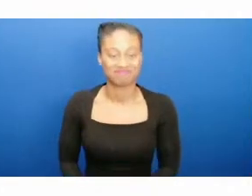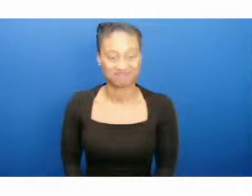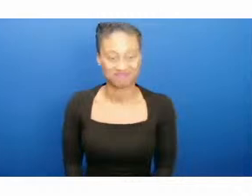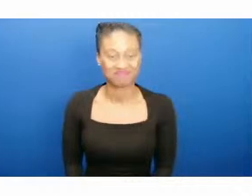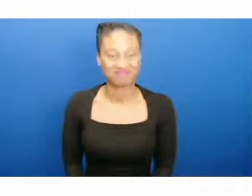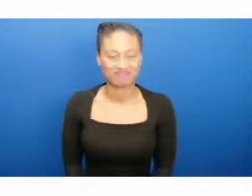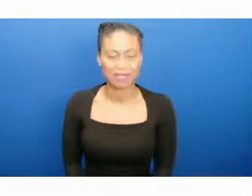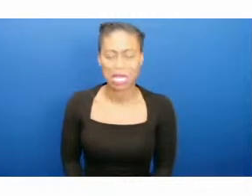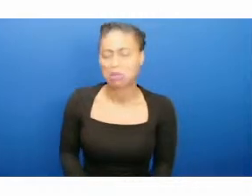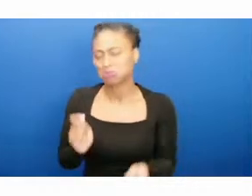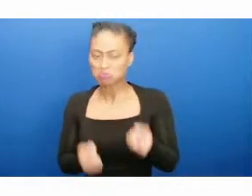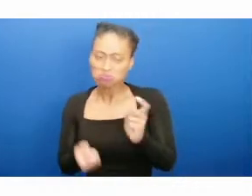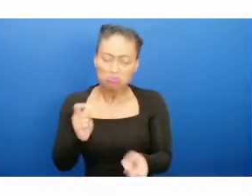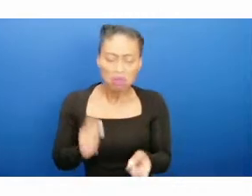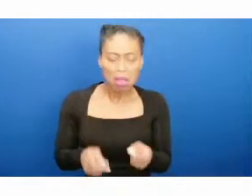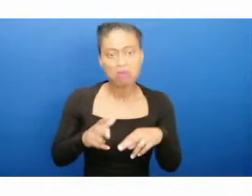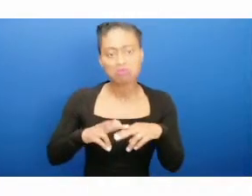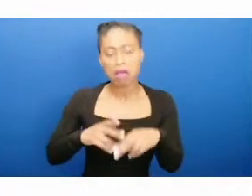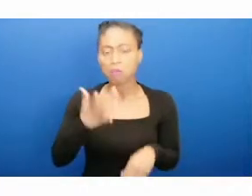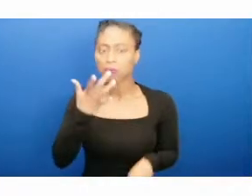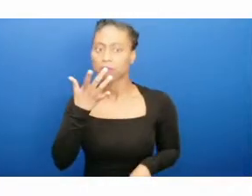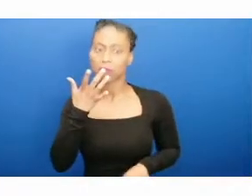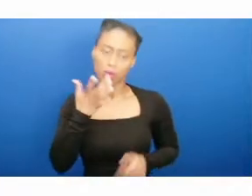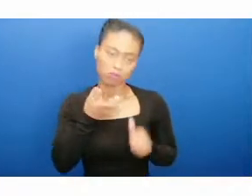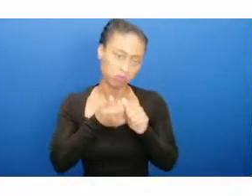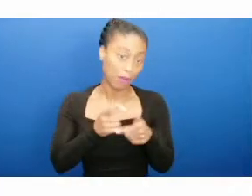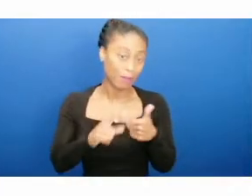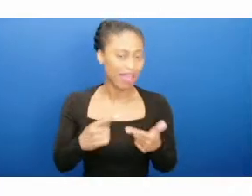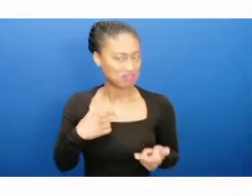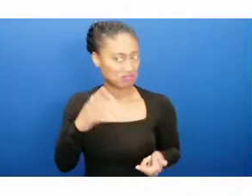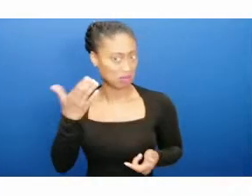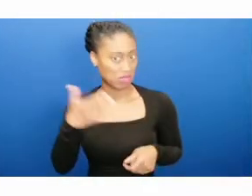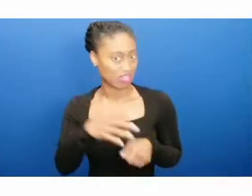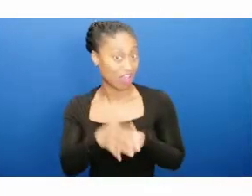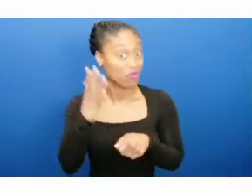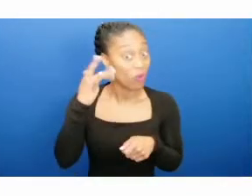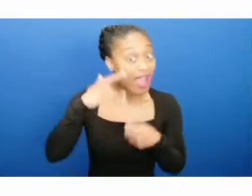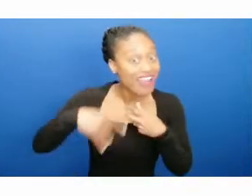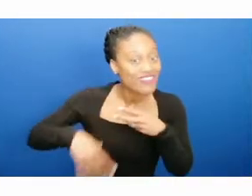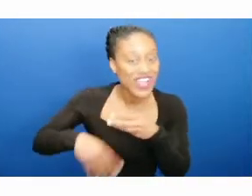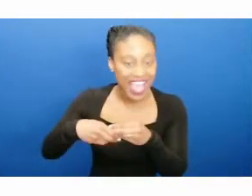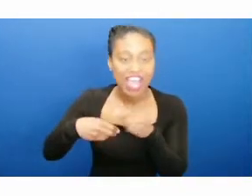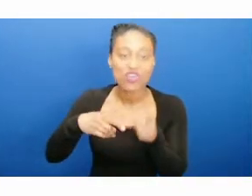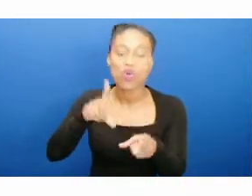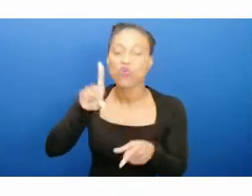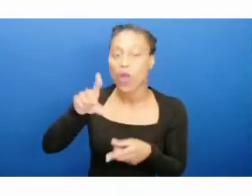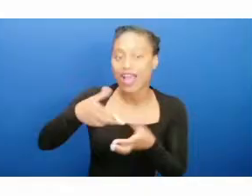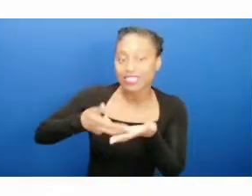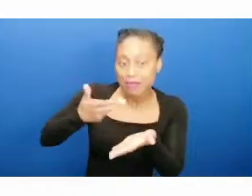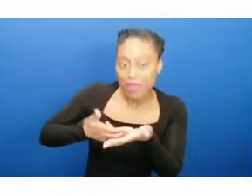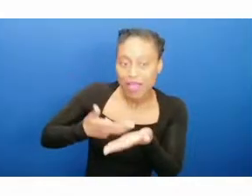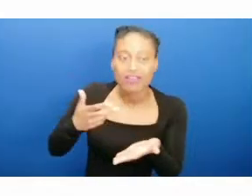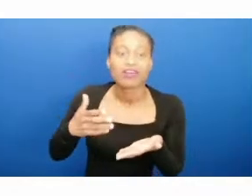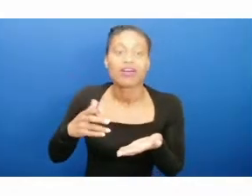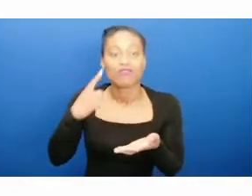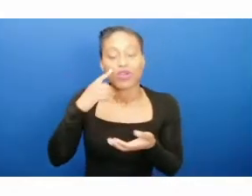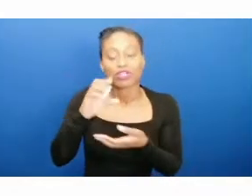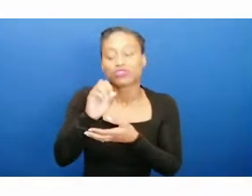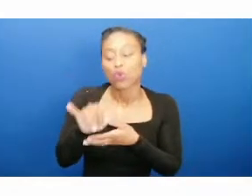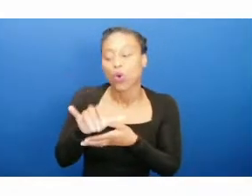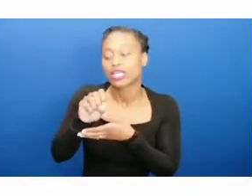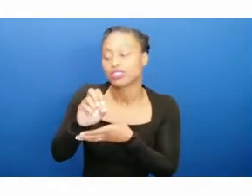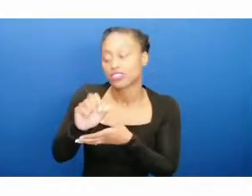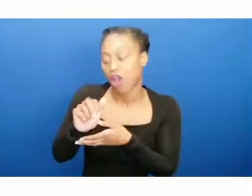You can adjust the salt to your preference, but I find that this is enough because we're also adding in 1 tablespoon of soy